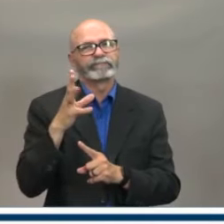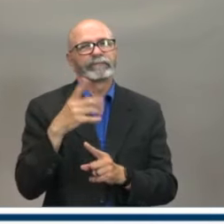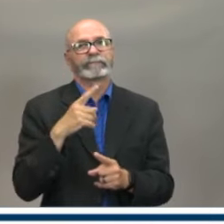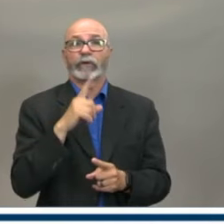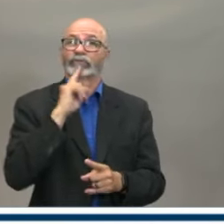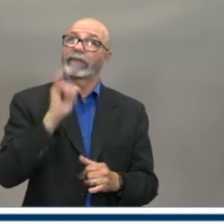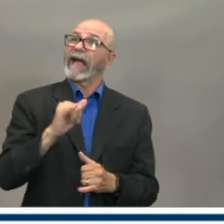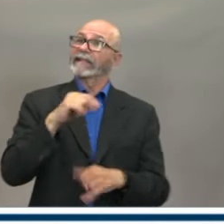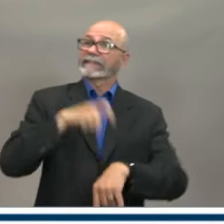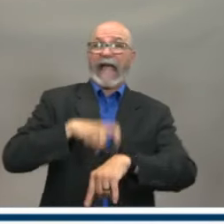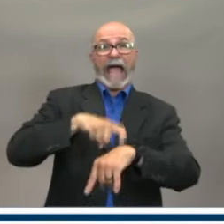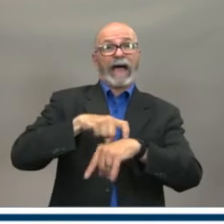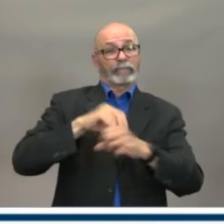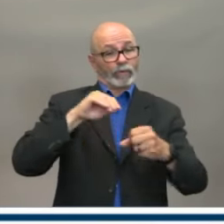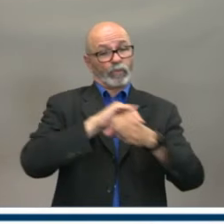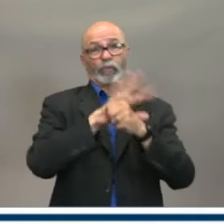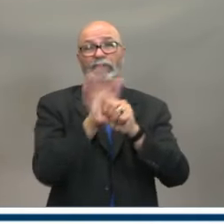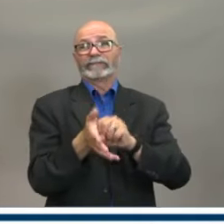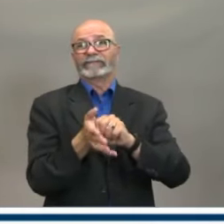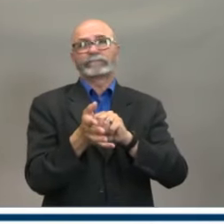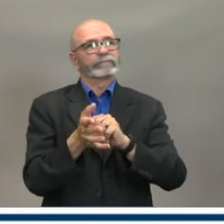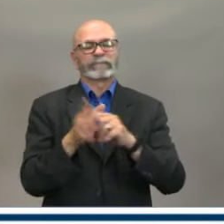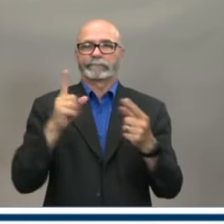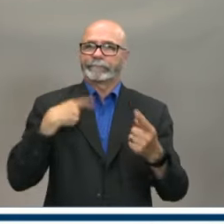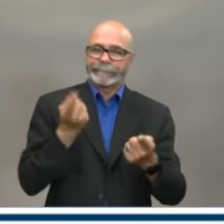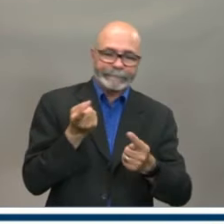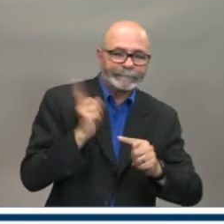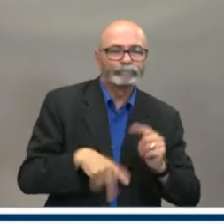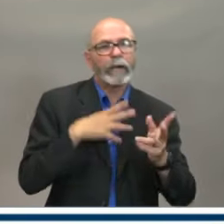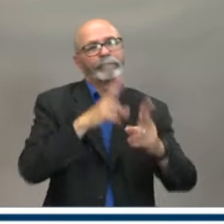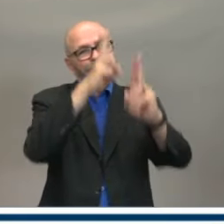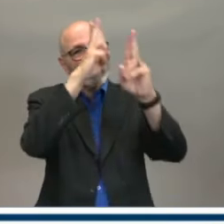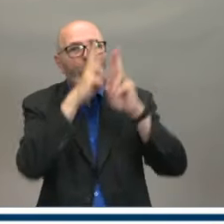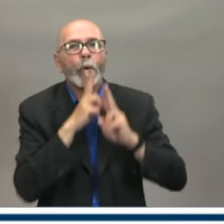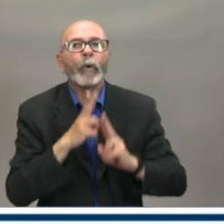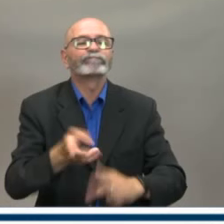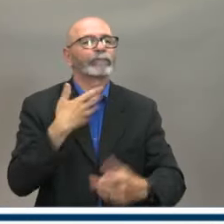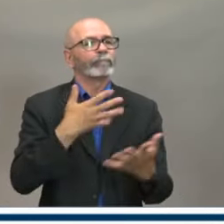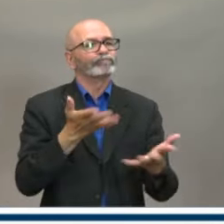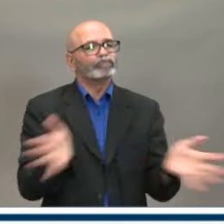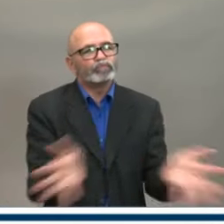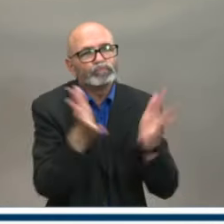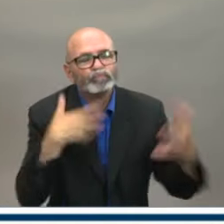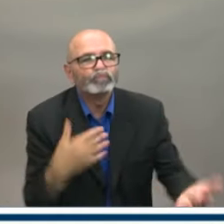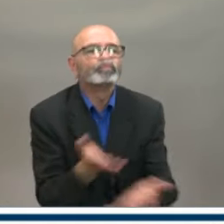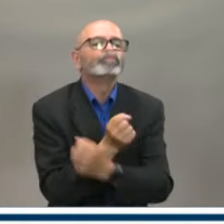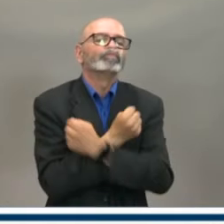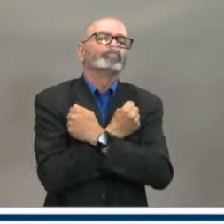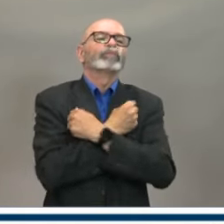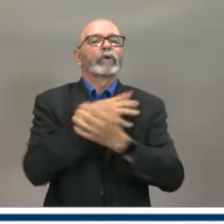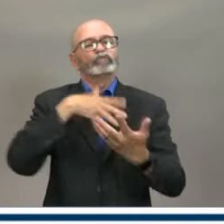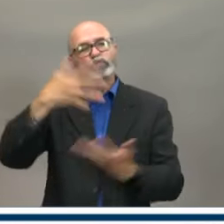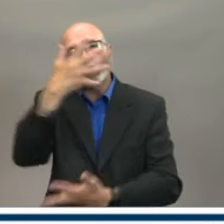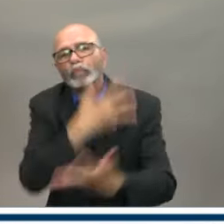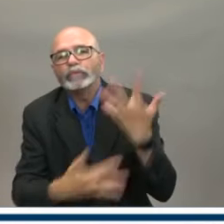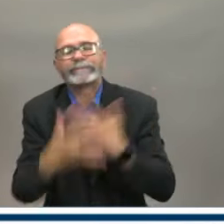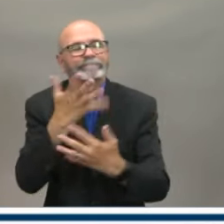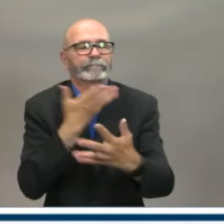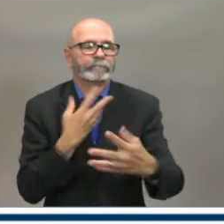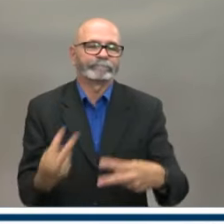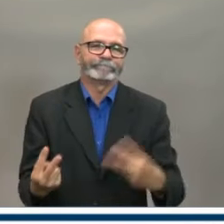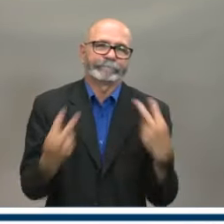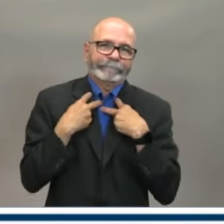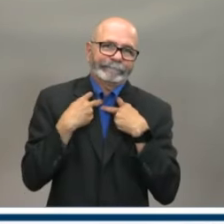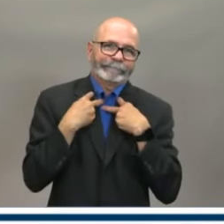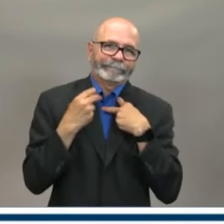way we're used to mourning, where we come around and we hug each other and we're able to be there as our